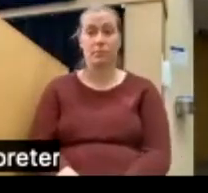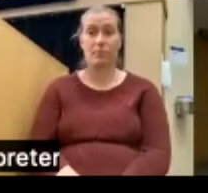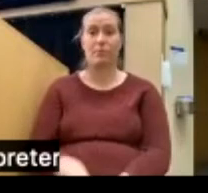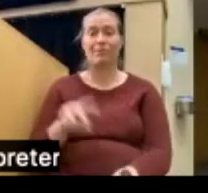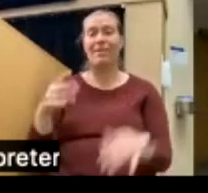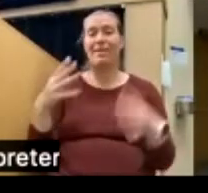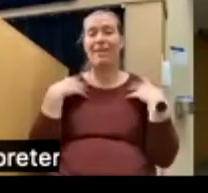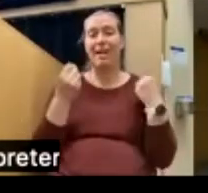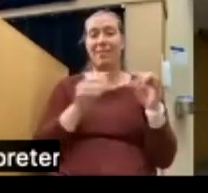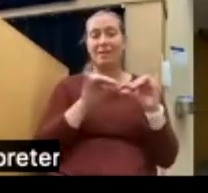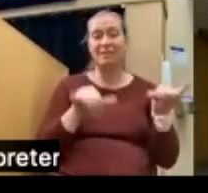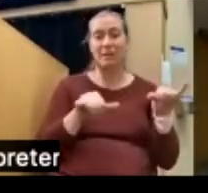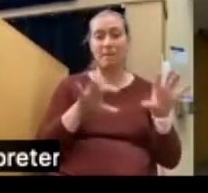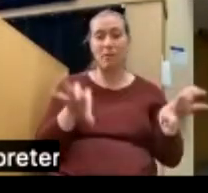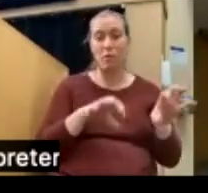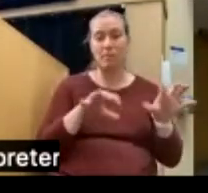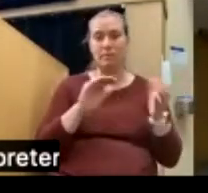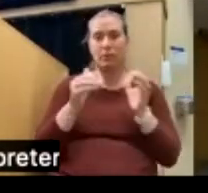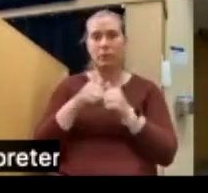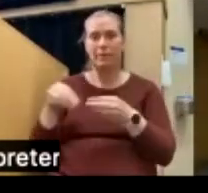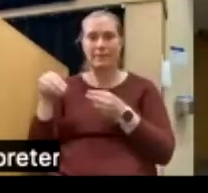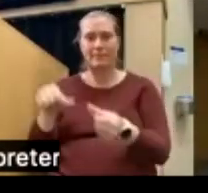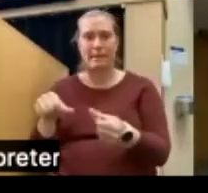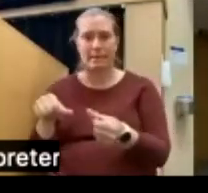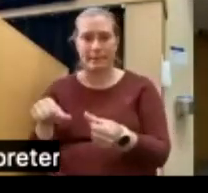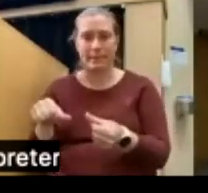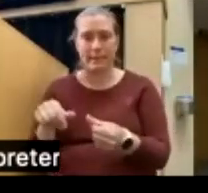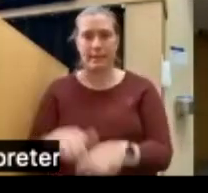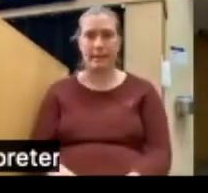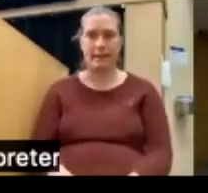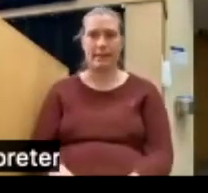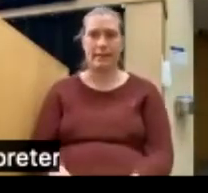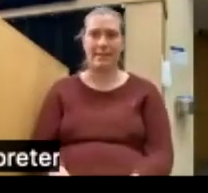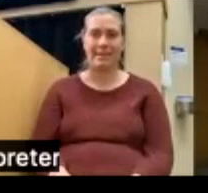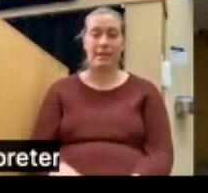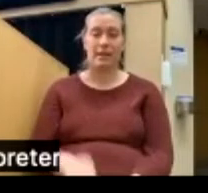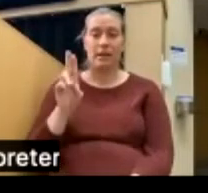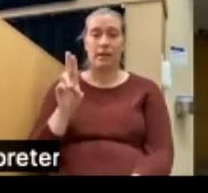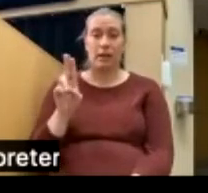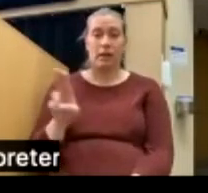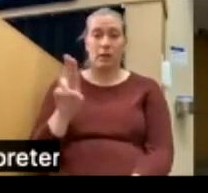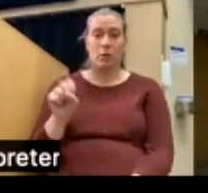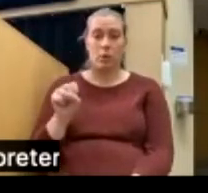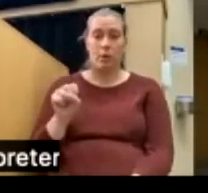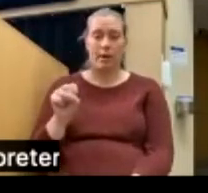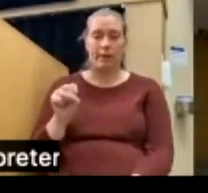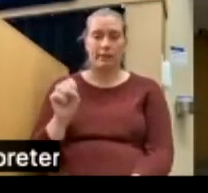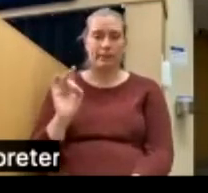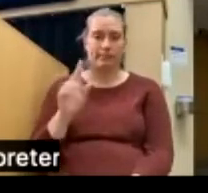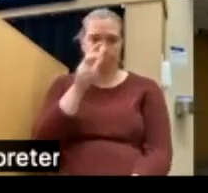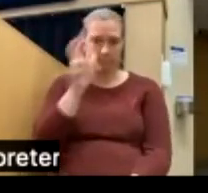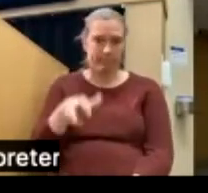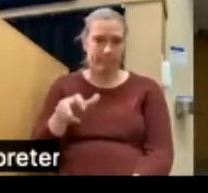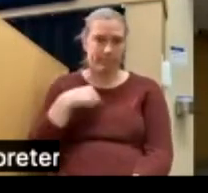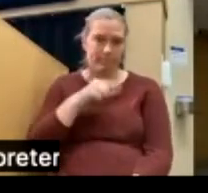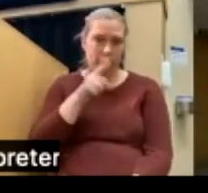performance versus spending. And it's probably not a surprise for anybody in this room that the US consistently underperforms when it comes to